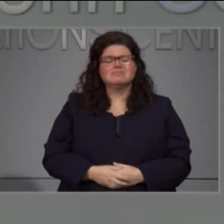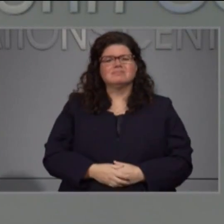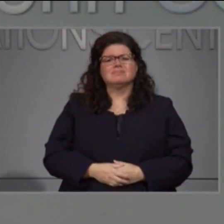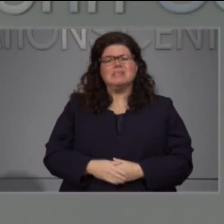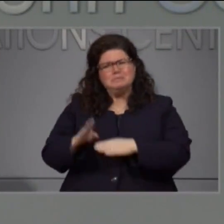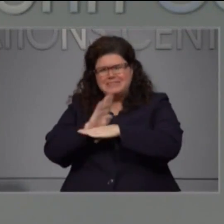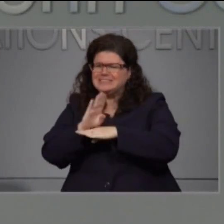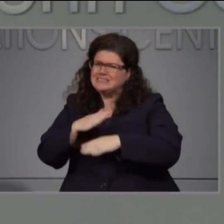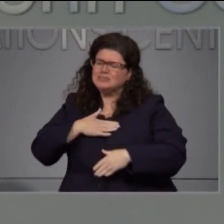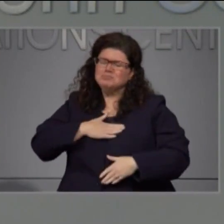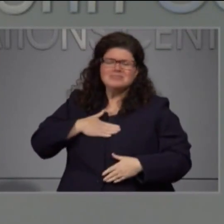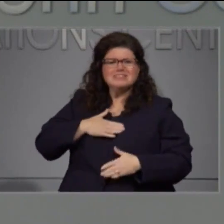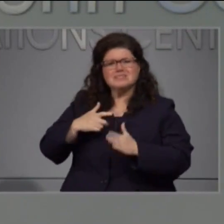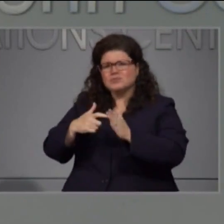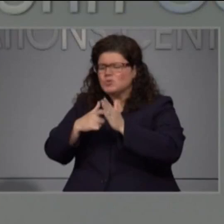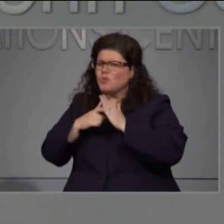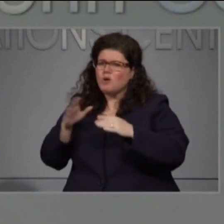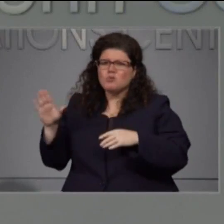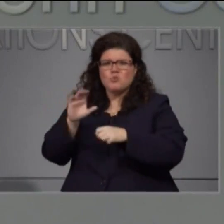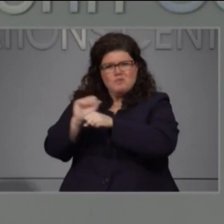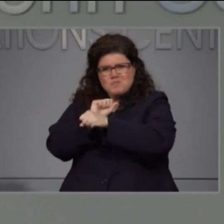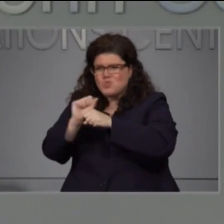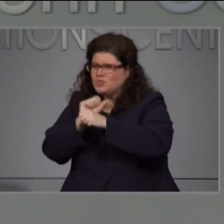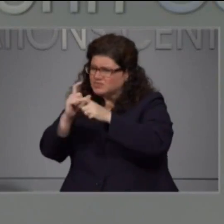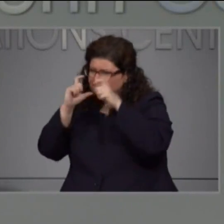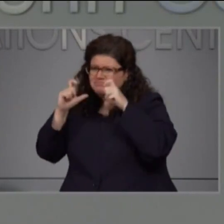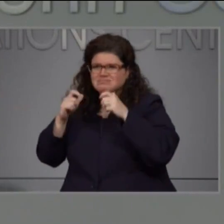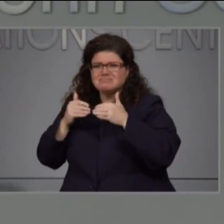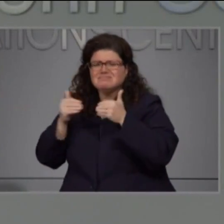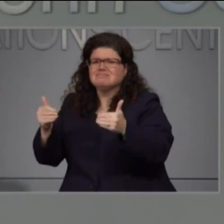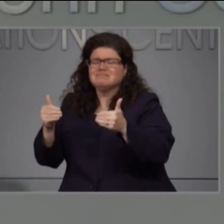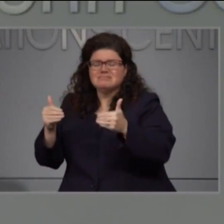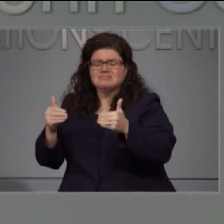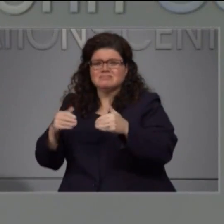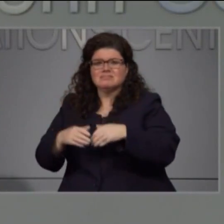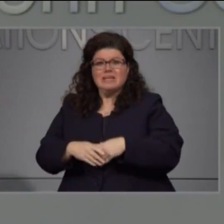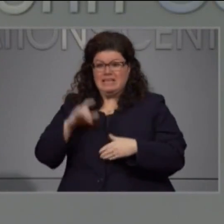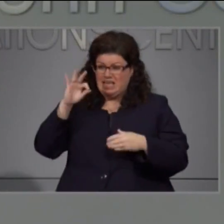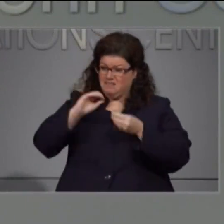for at least 3 more weeks. The governor will revisit the rules on July 17th.